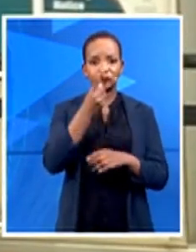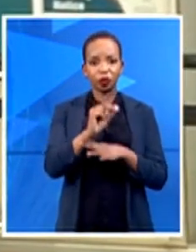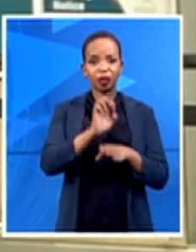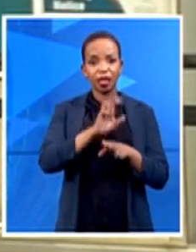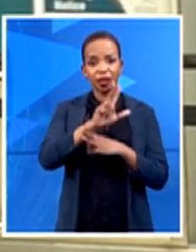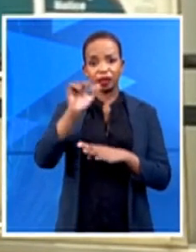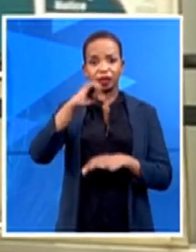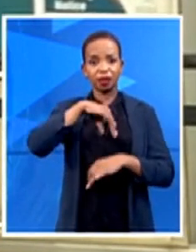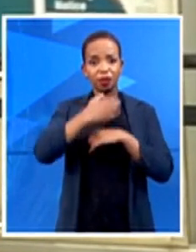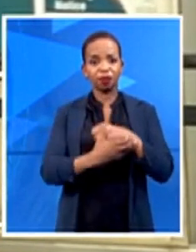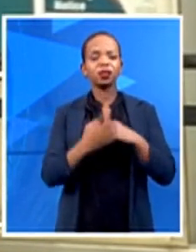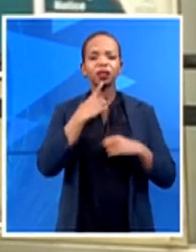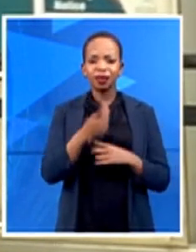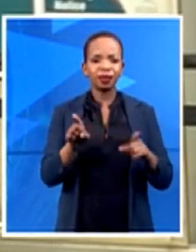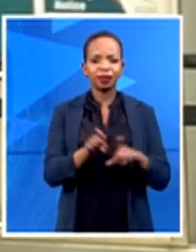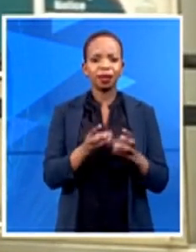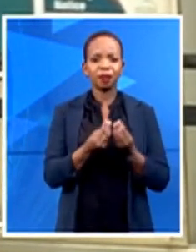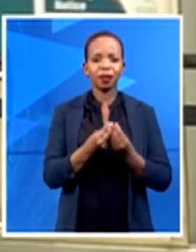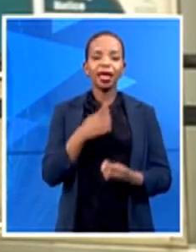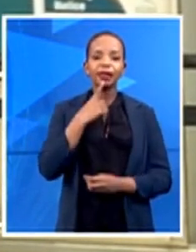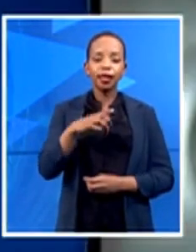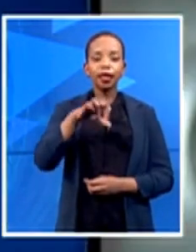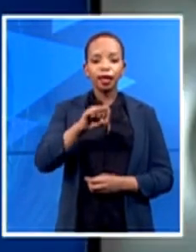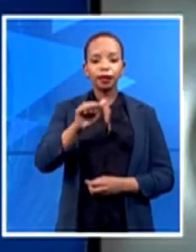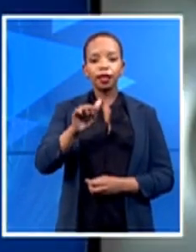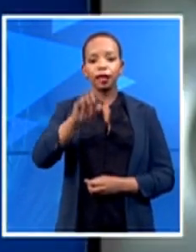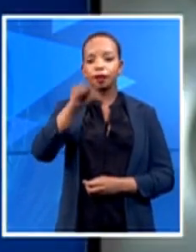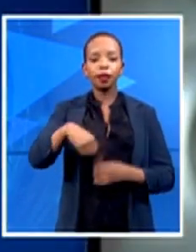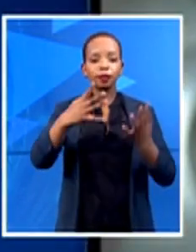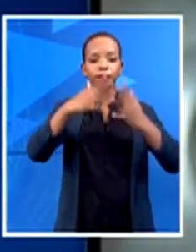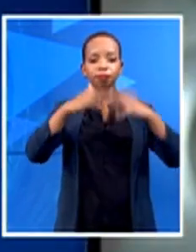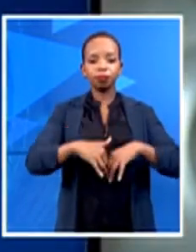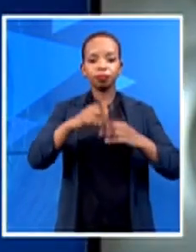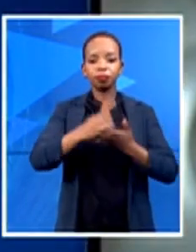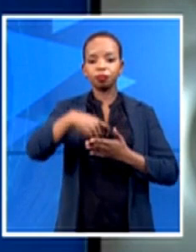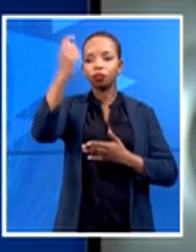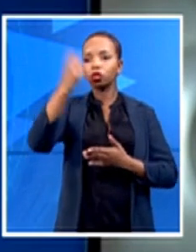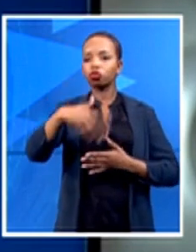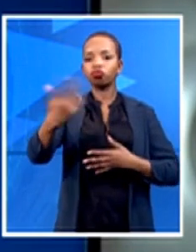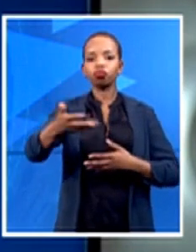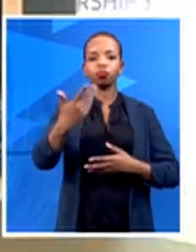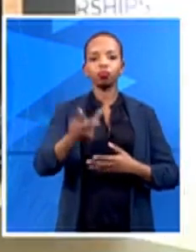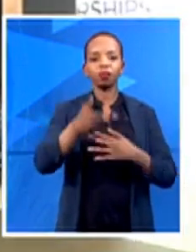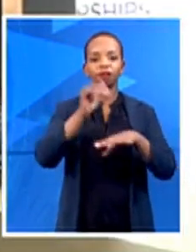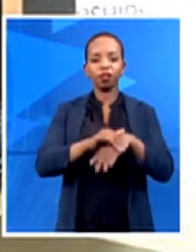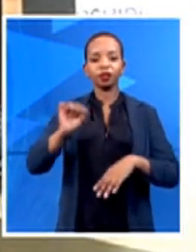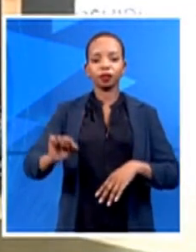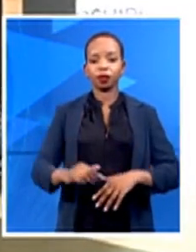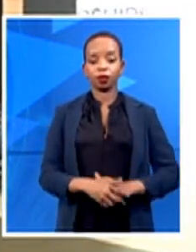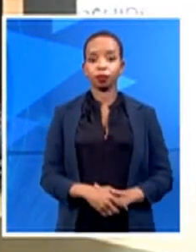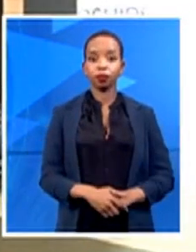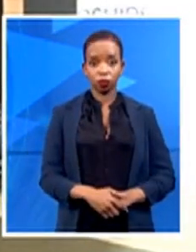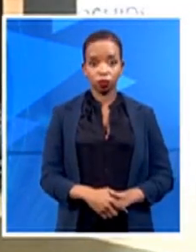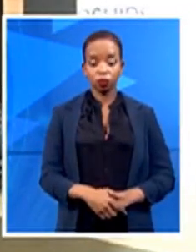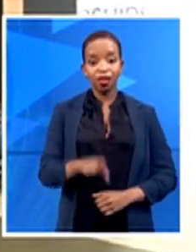for SAA to be shut down and to be sold to friends of his. We view this as blatant corruption,